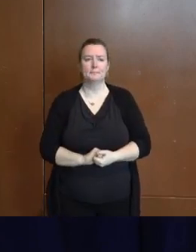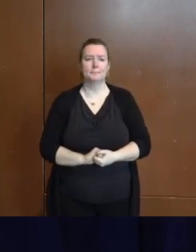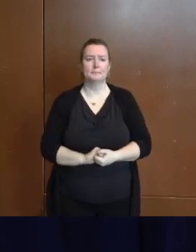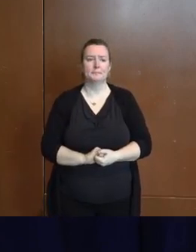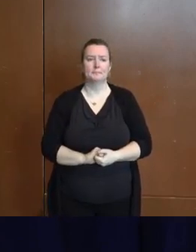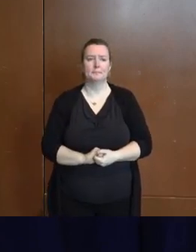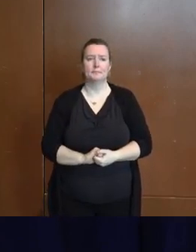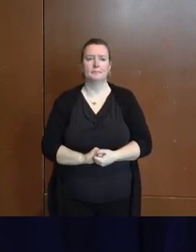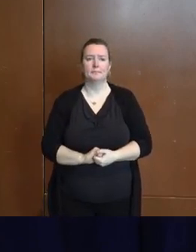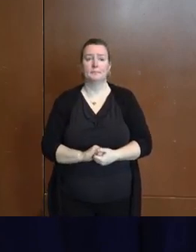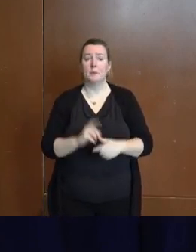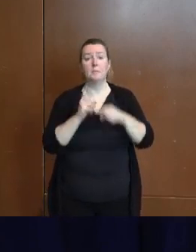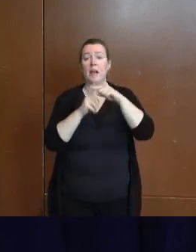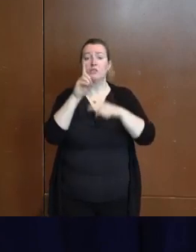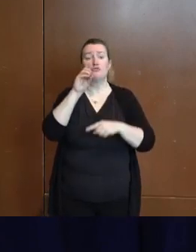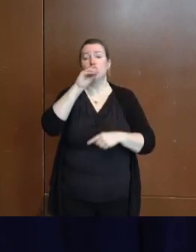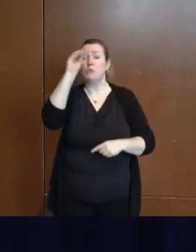38.92%.